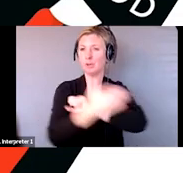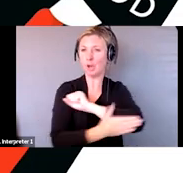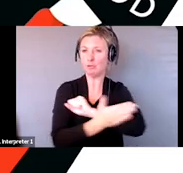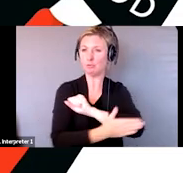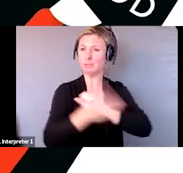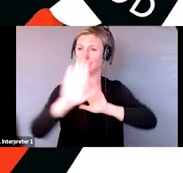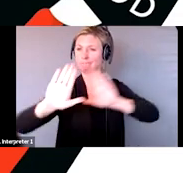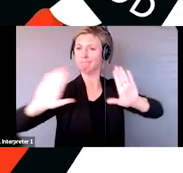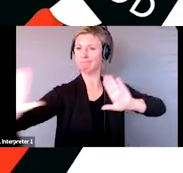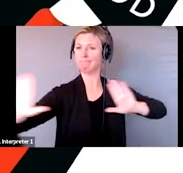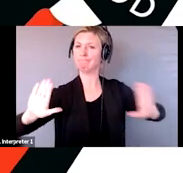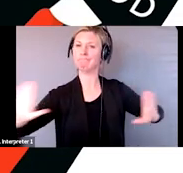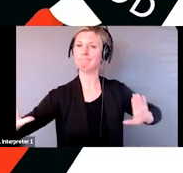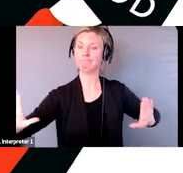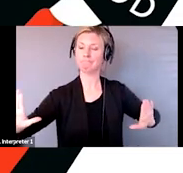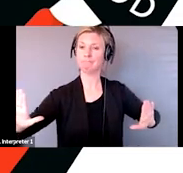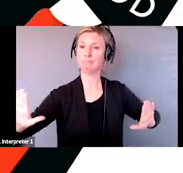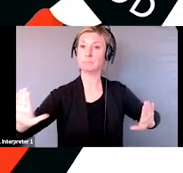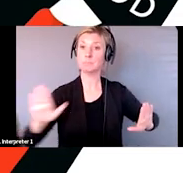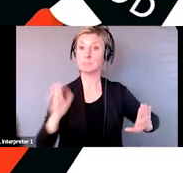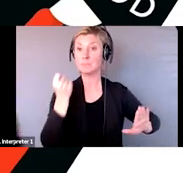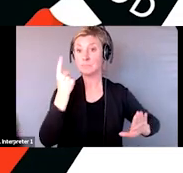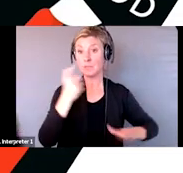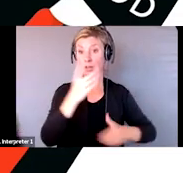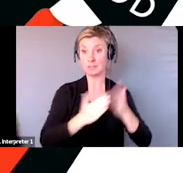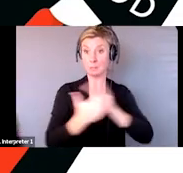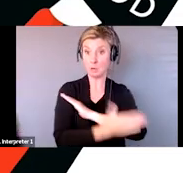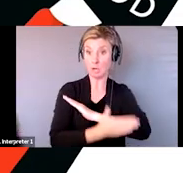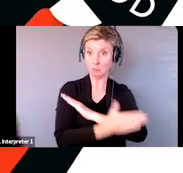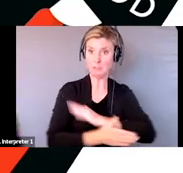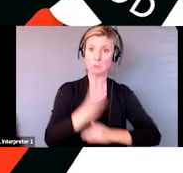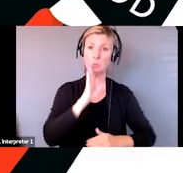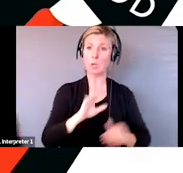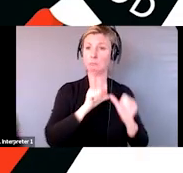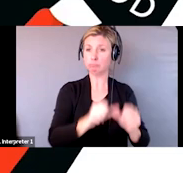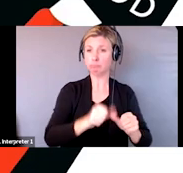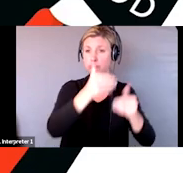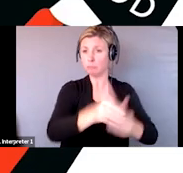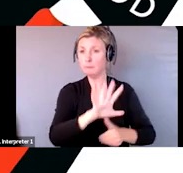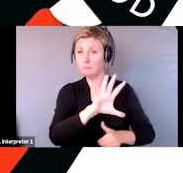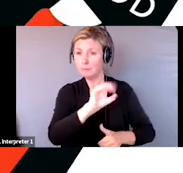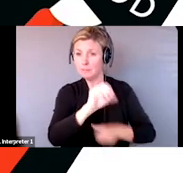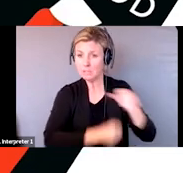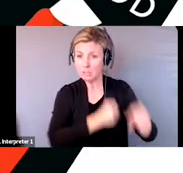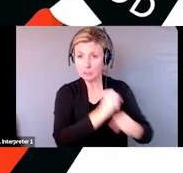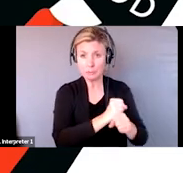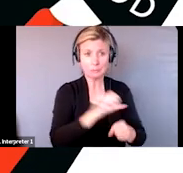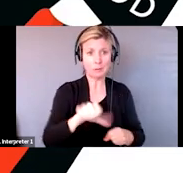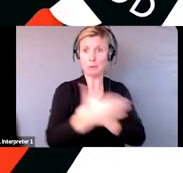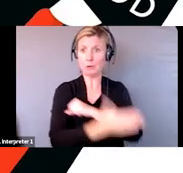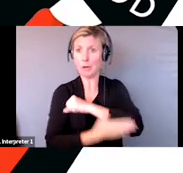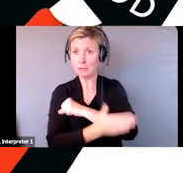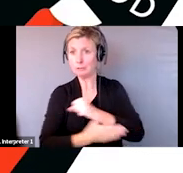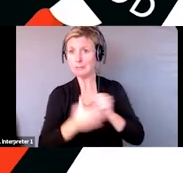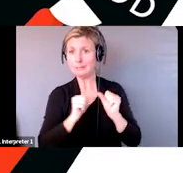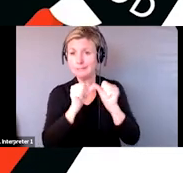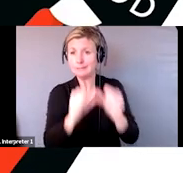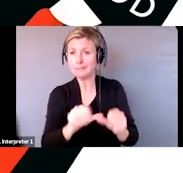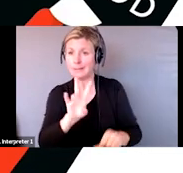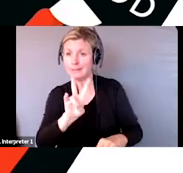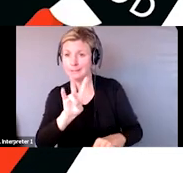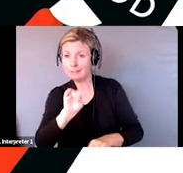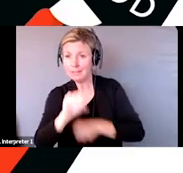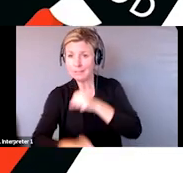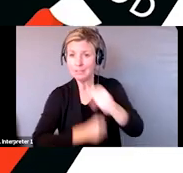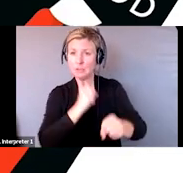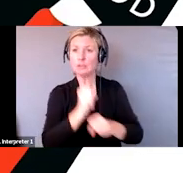are determined country by country. Some countries have 50 years, some countries have 70. So you do have to look and see what the life of your copyright would